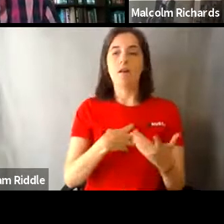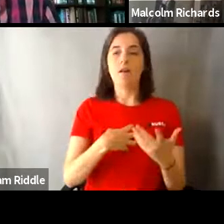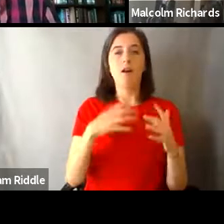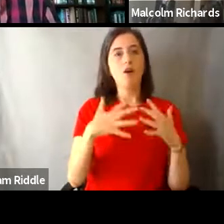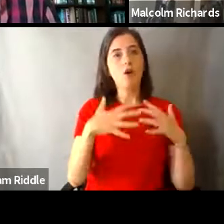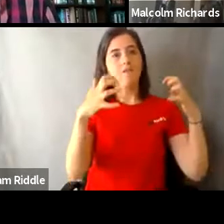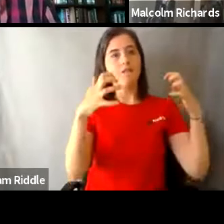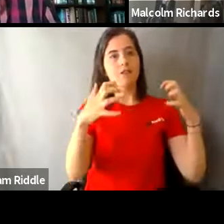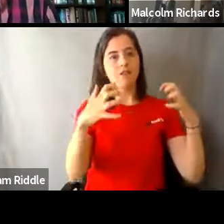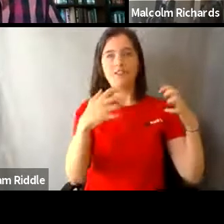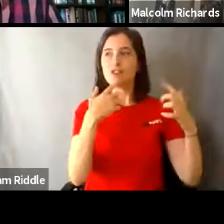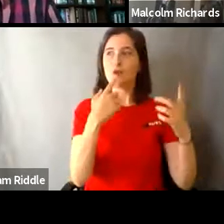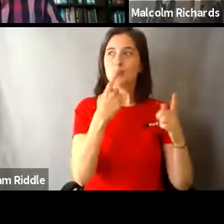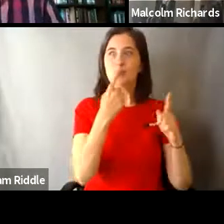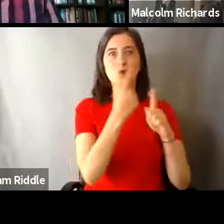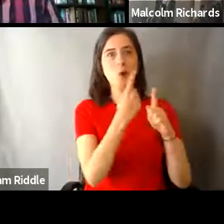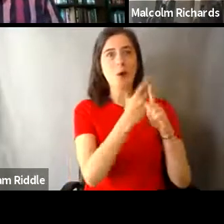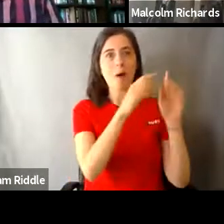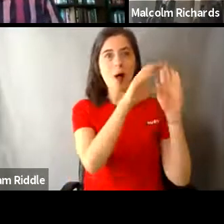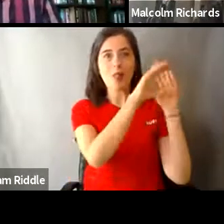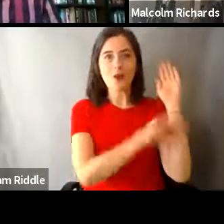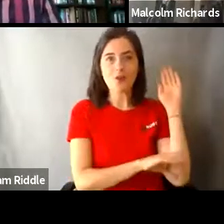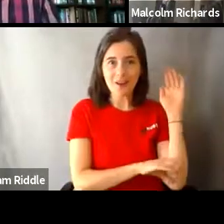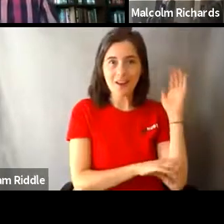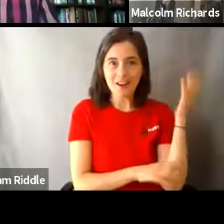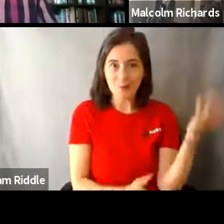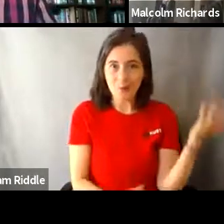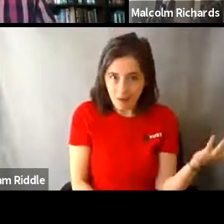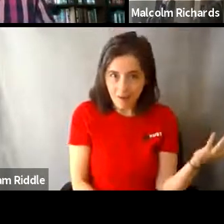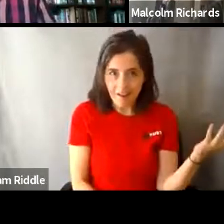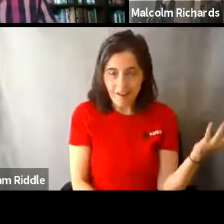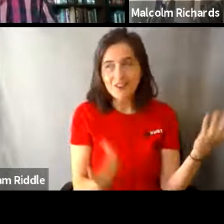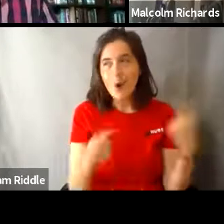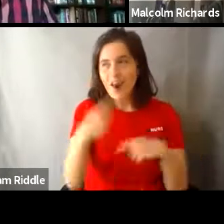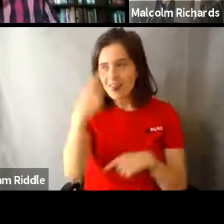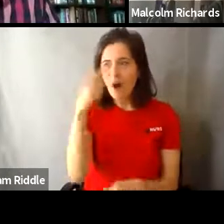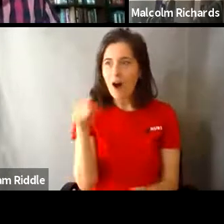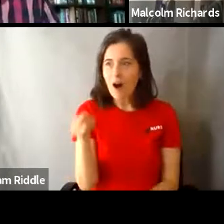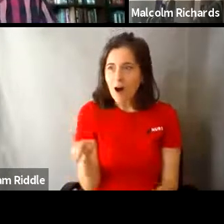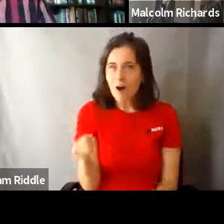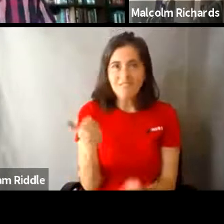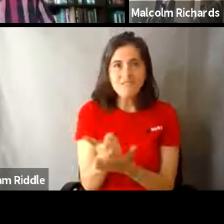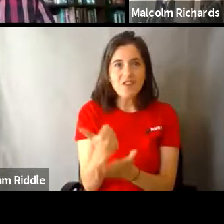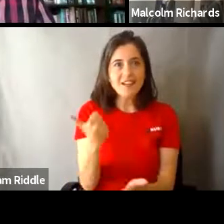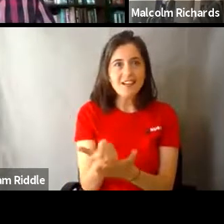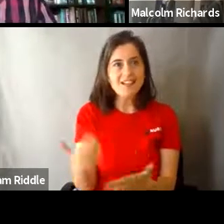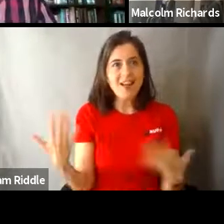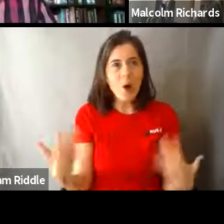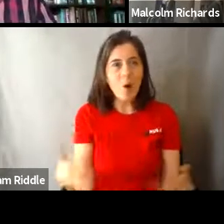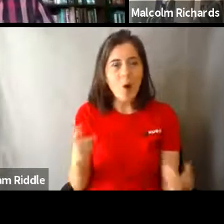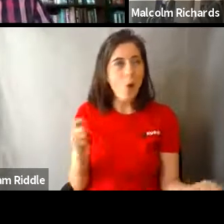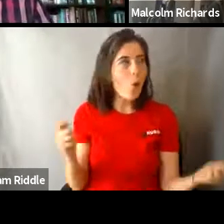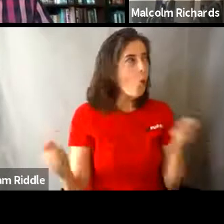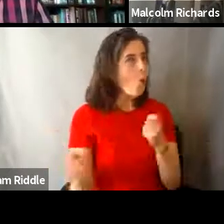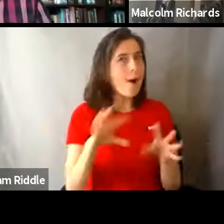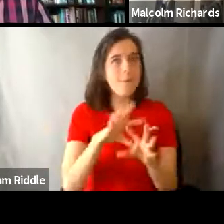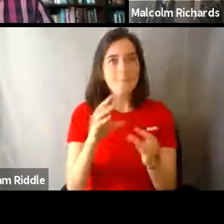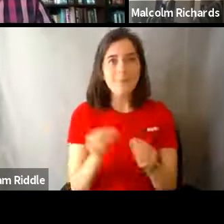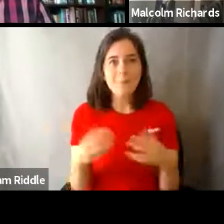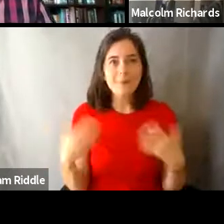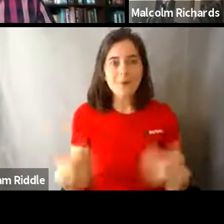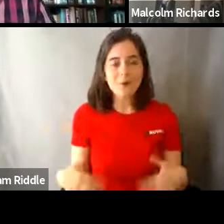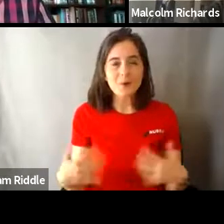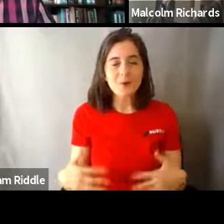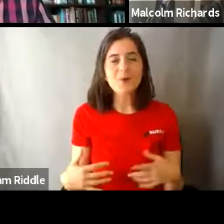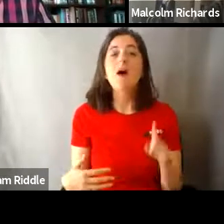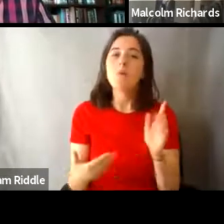the curriculum, which I thought was brilliant. It's quite revolutionary. But just to add to that, I mean, it doesn't